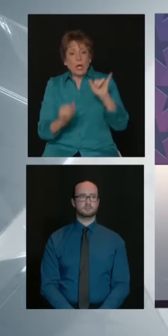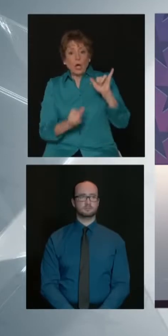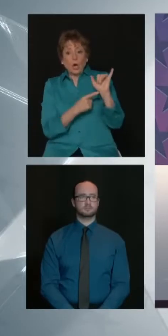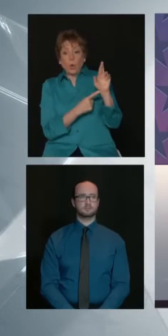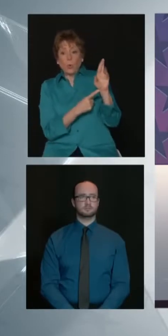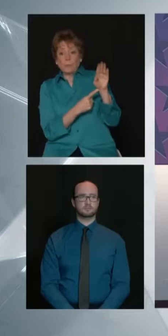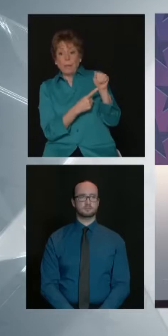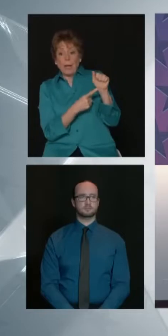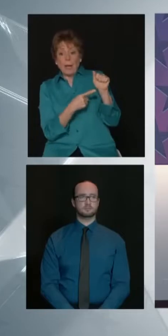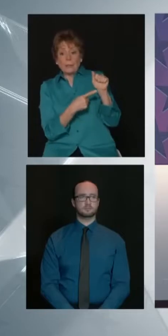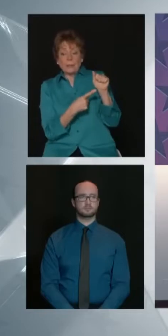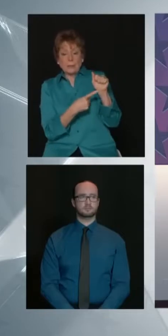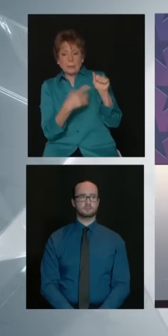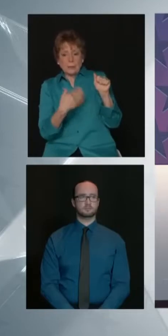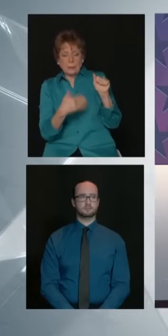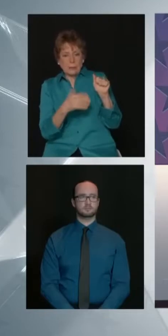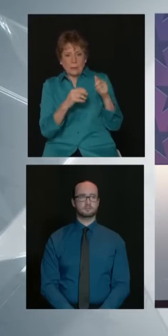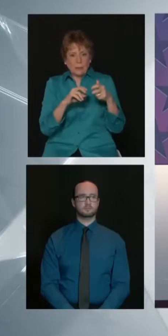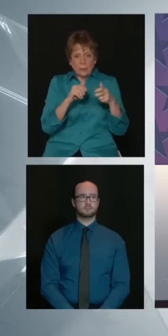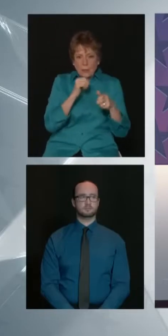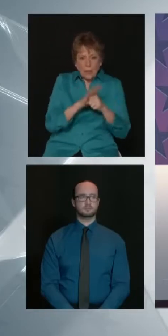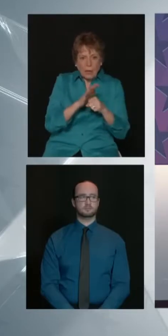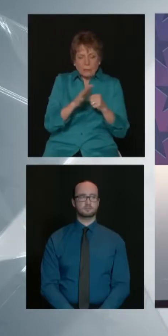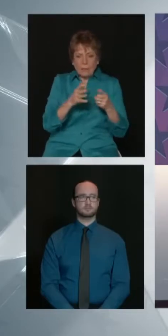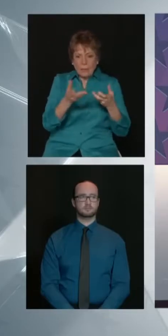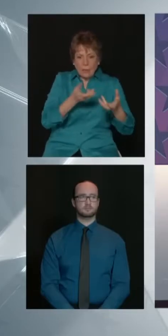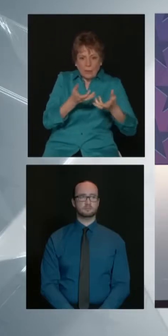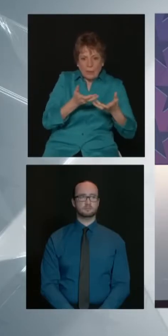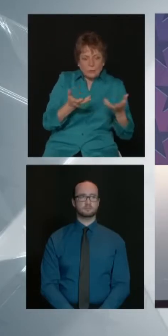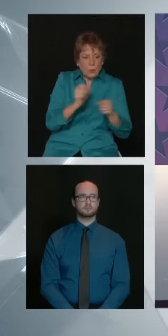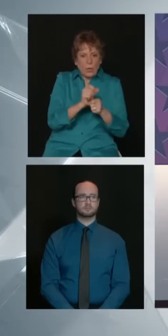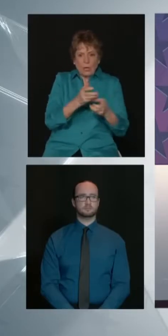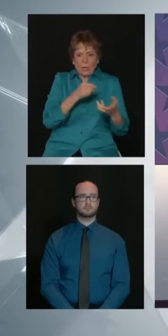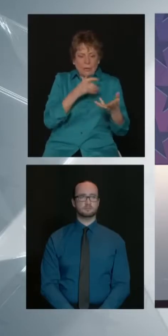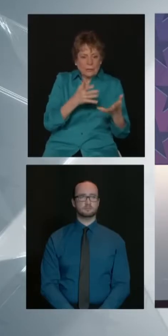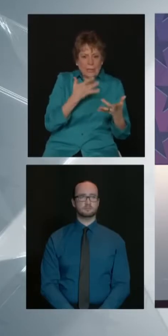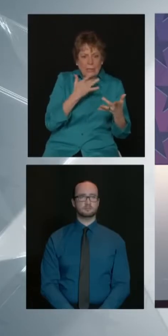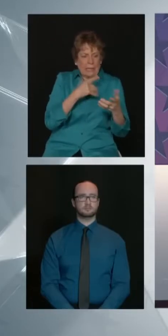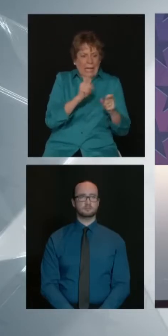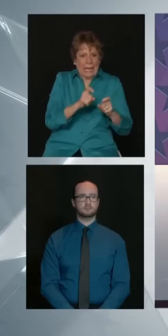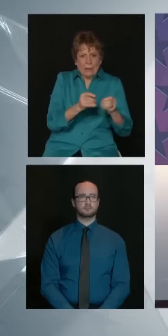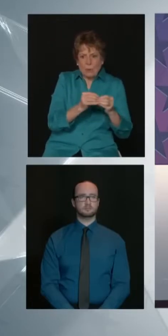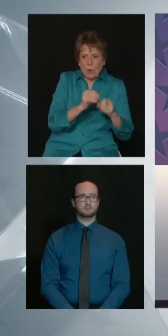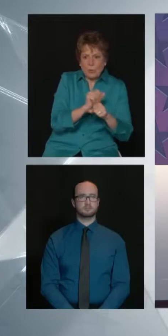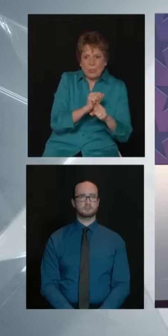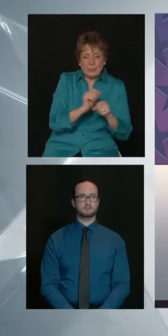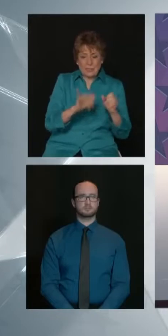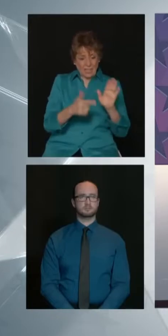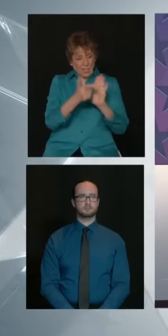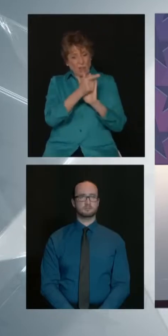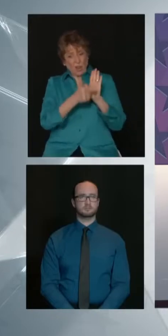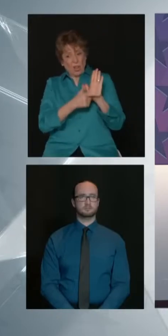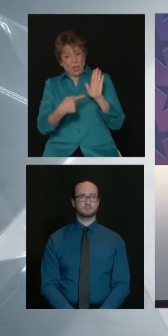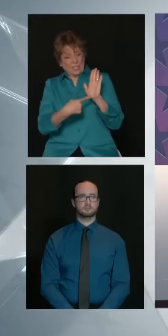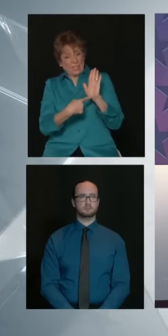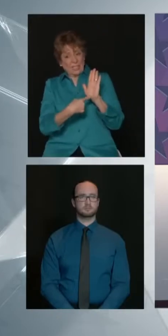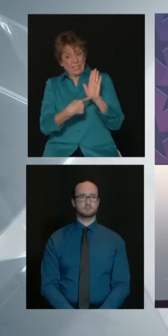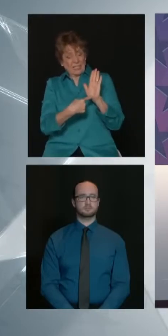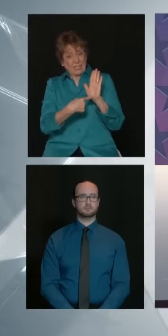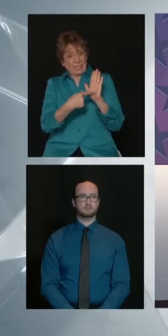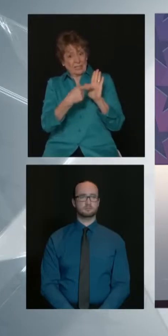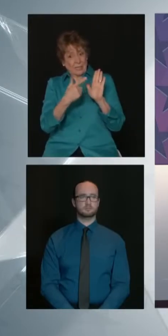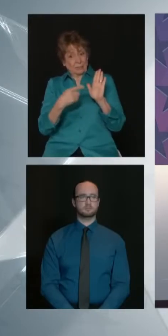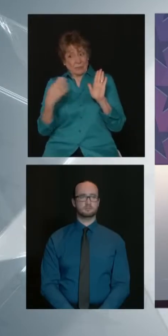issues of legal immigration, legal immigrants coming across the border to work here in the state of Arizona, adding so much to our